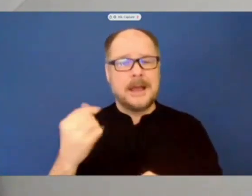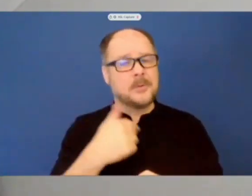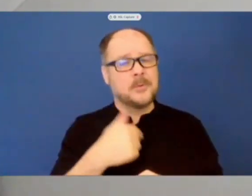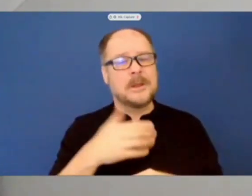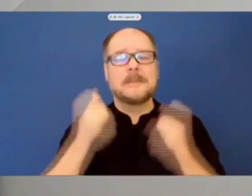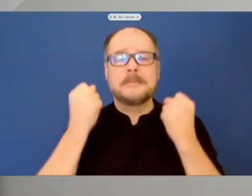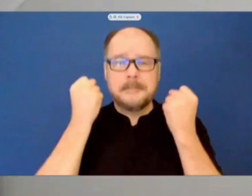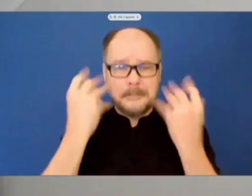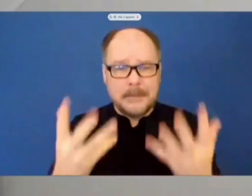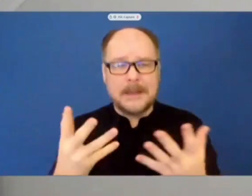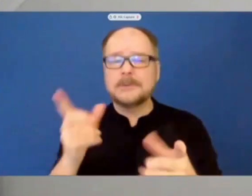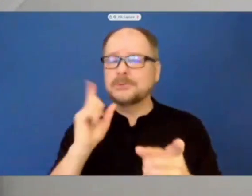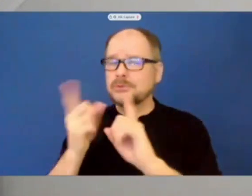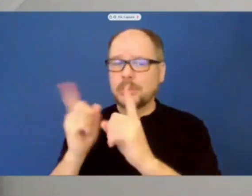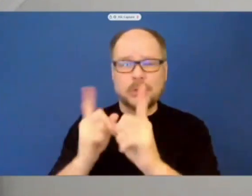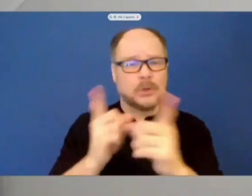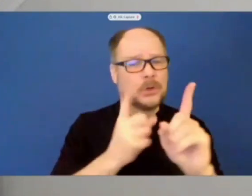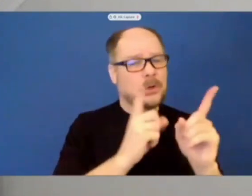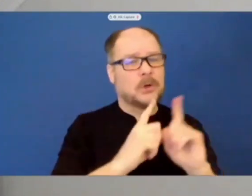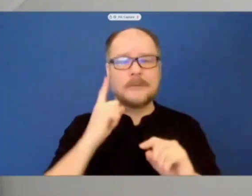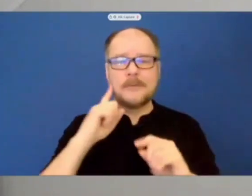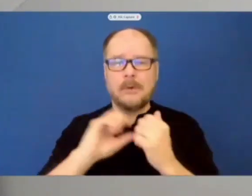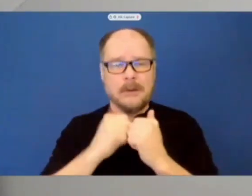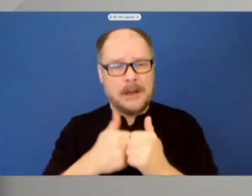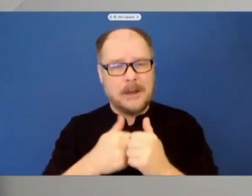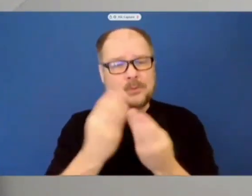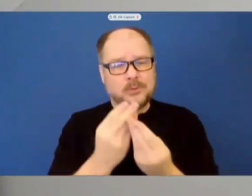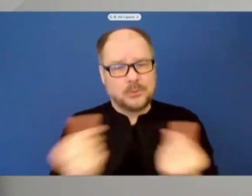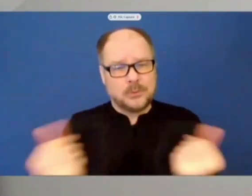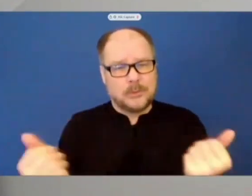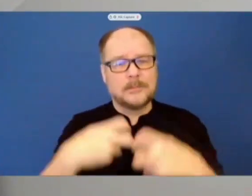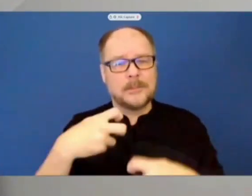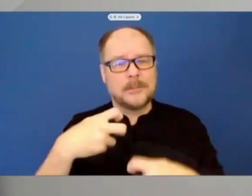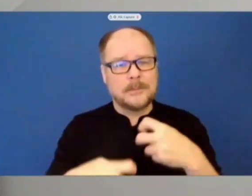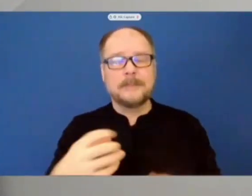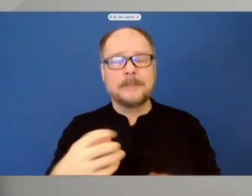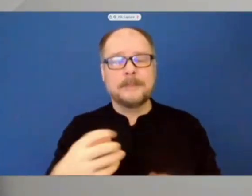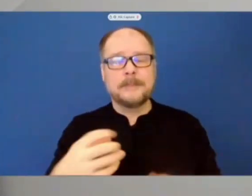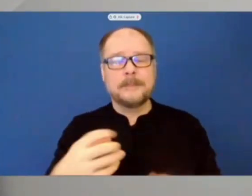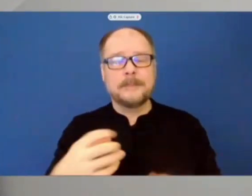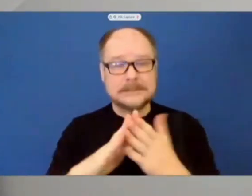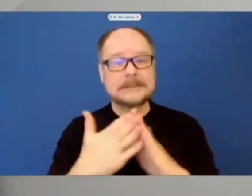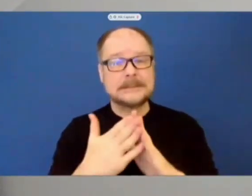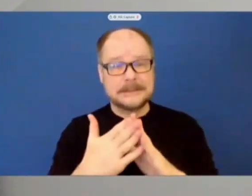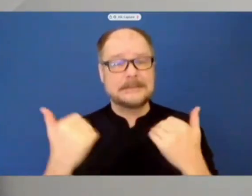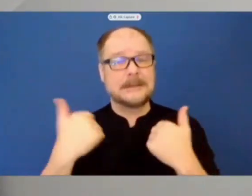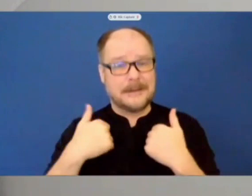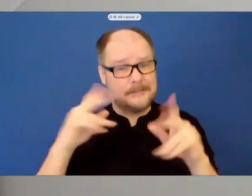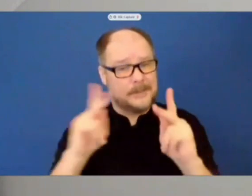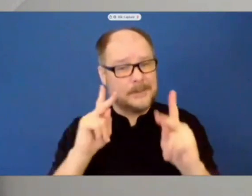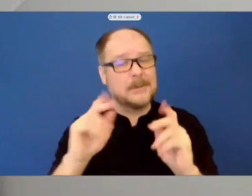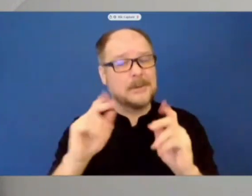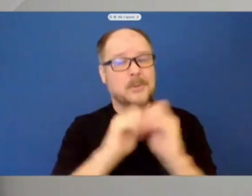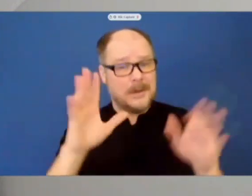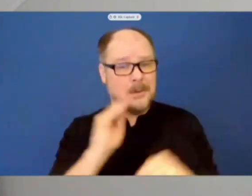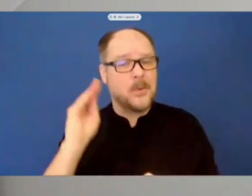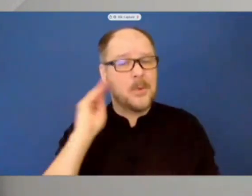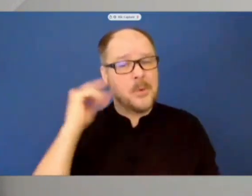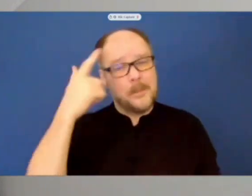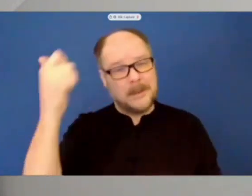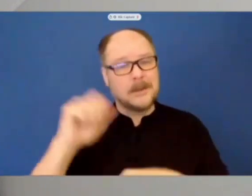experiencing an increase in homelessness due to the economic impact that COVID has been, or that COVID has